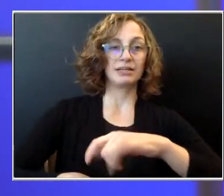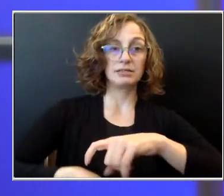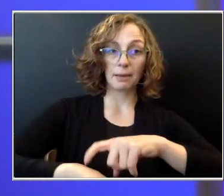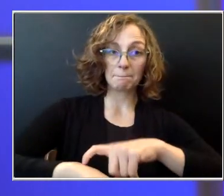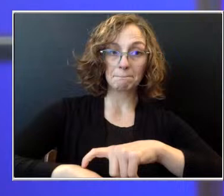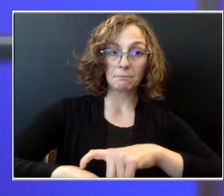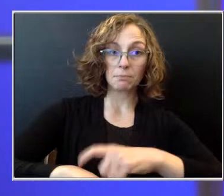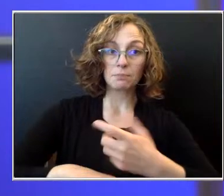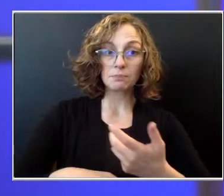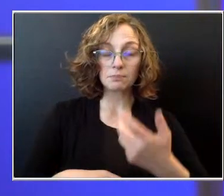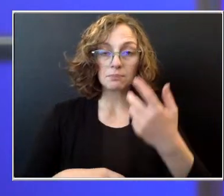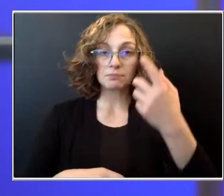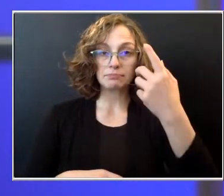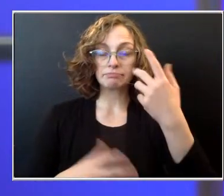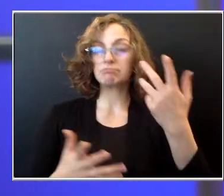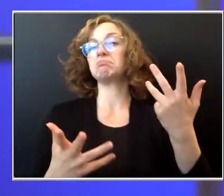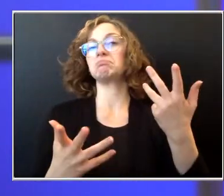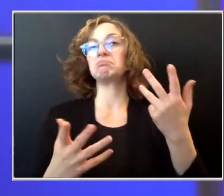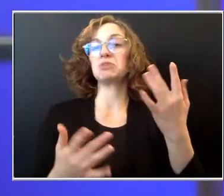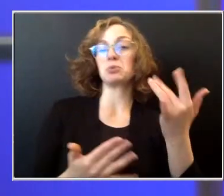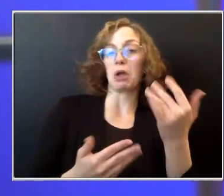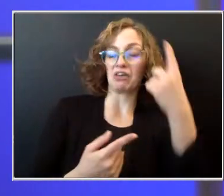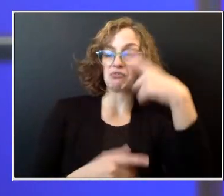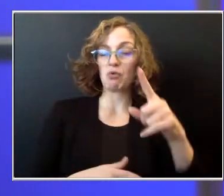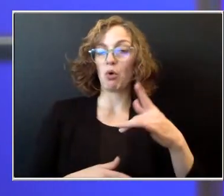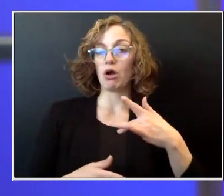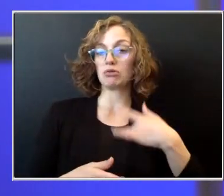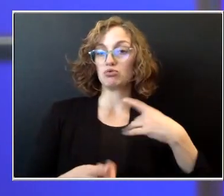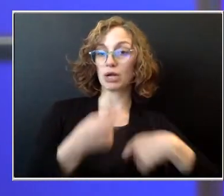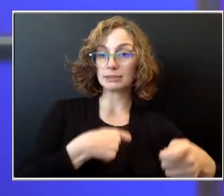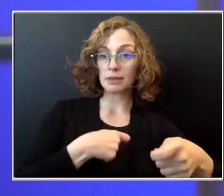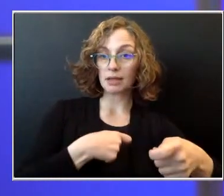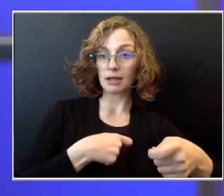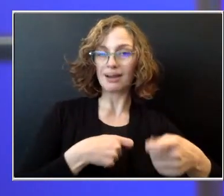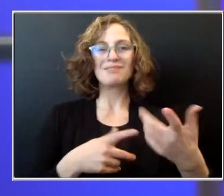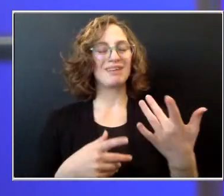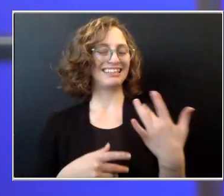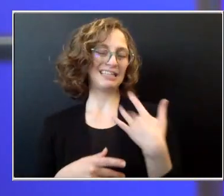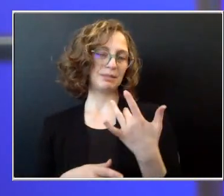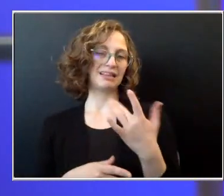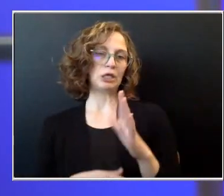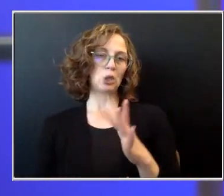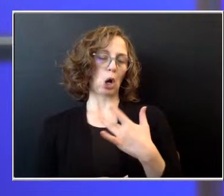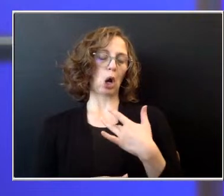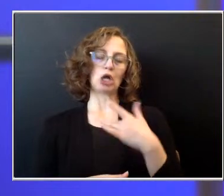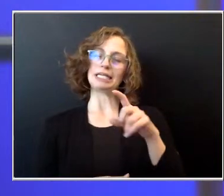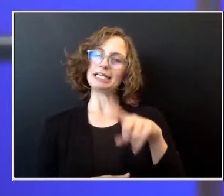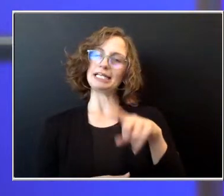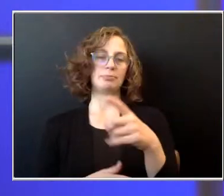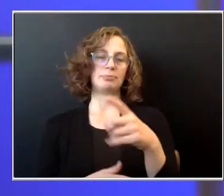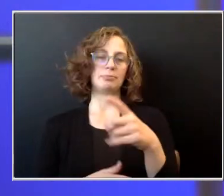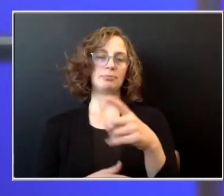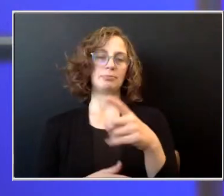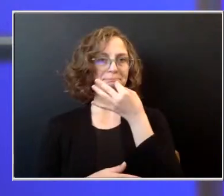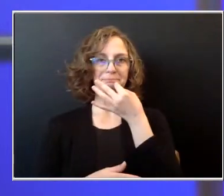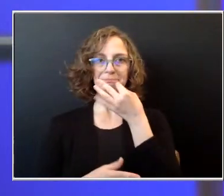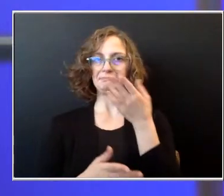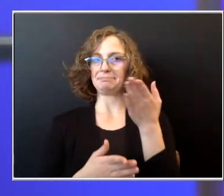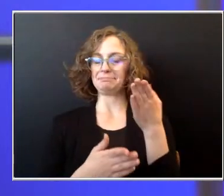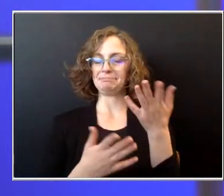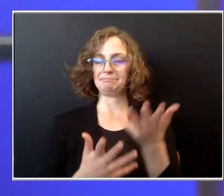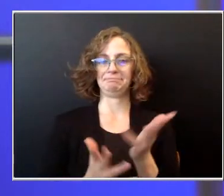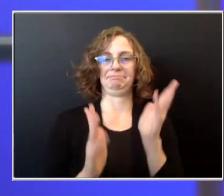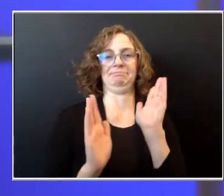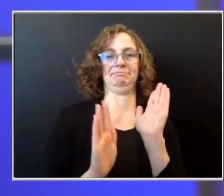occur. But typically, you need to be at the end of the life cycle of your own heart. And we have several options once we get